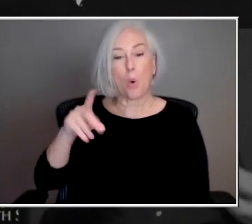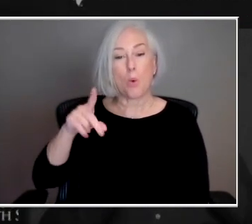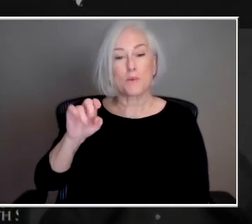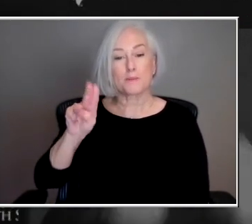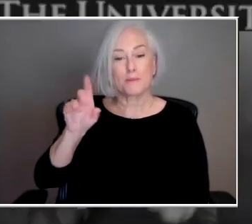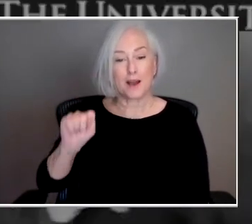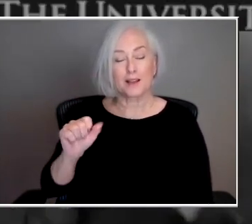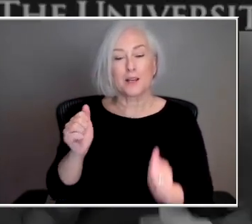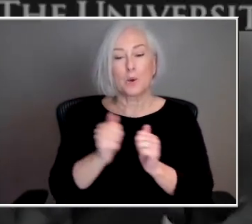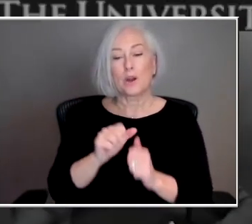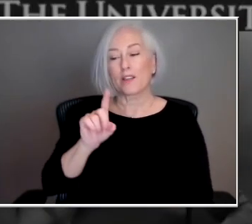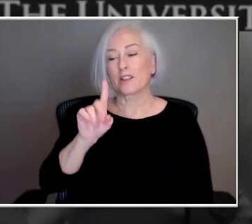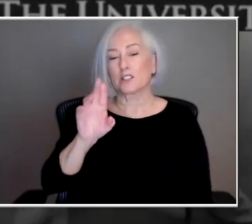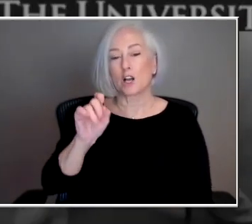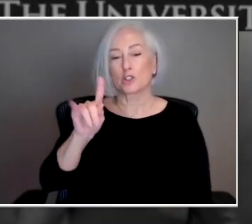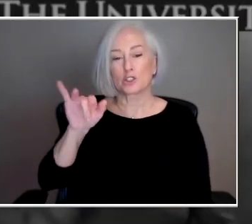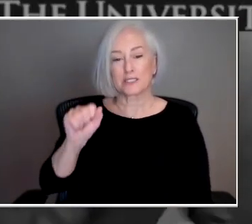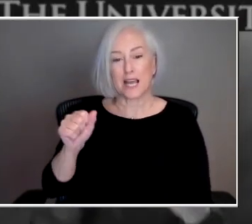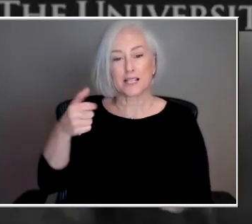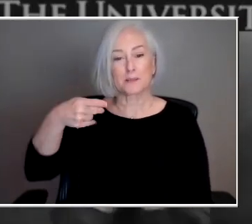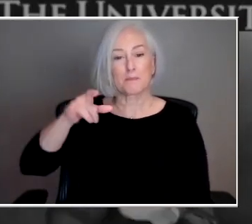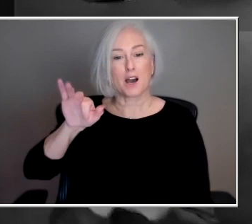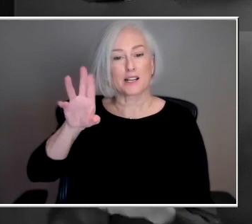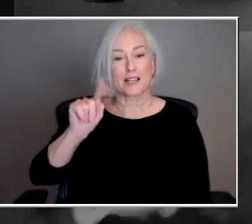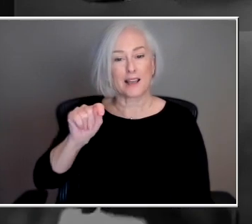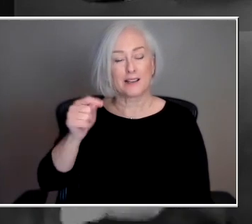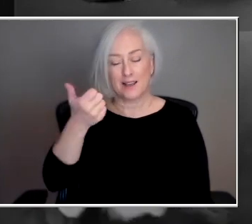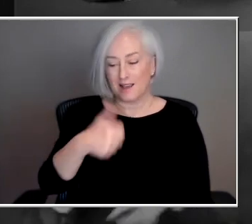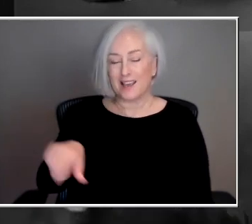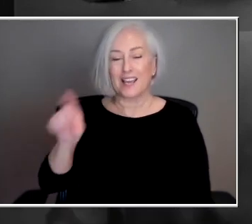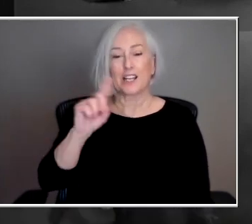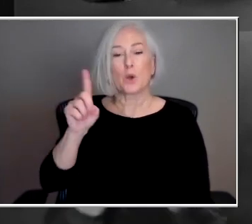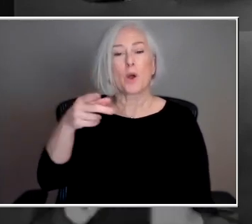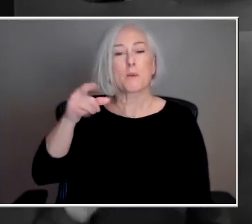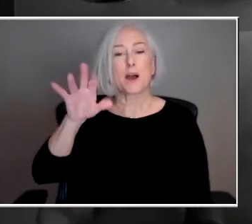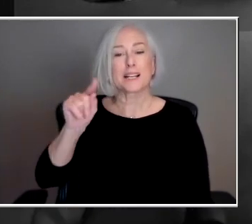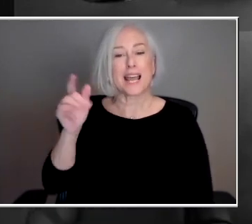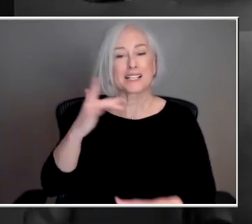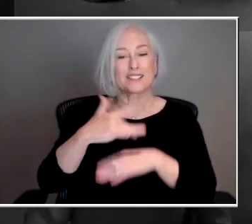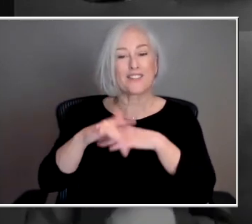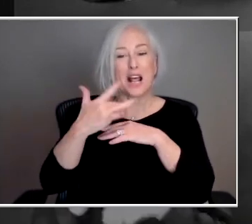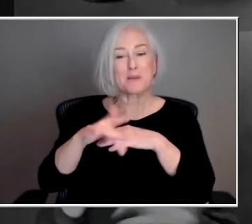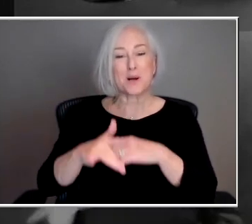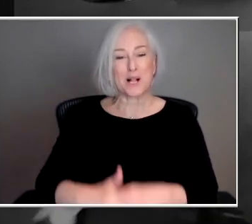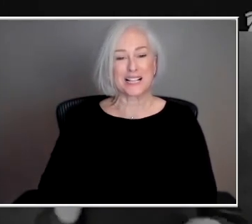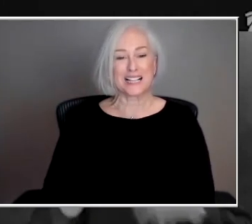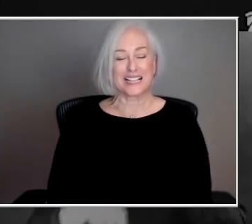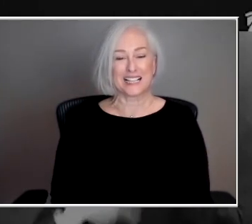Stites podcasts. Now, everywhere podcasts are available.